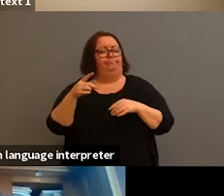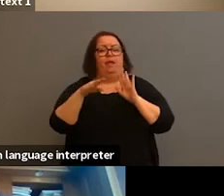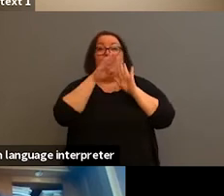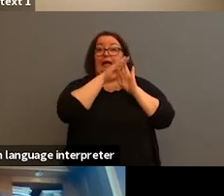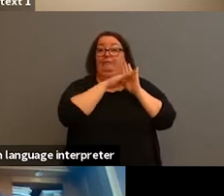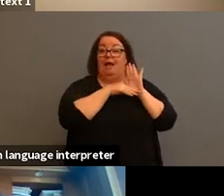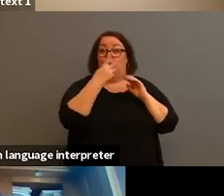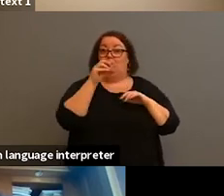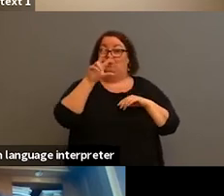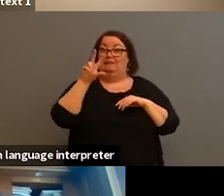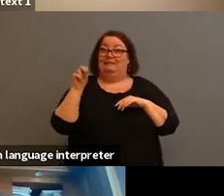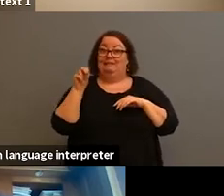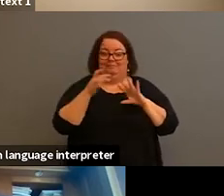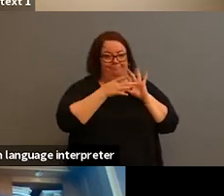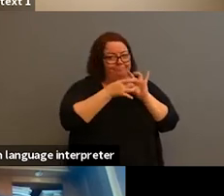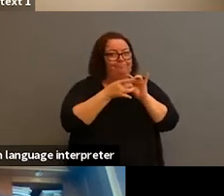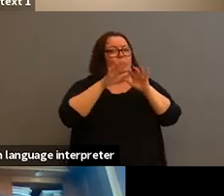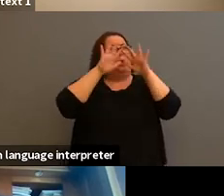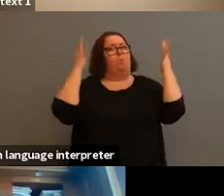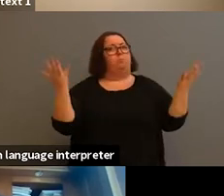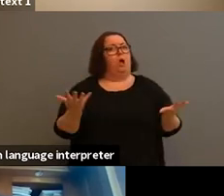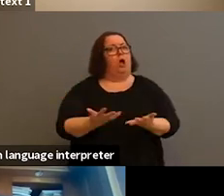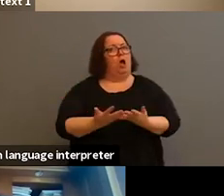really a very successful